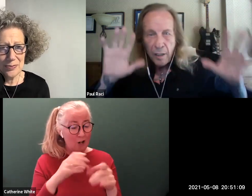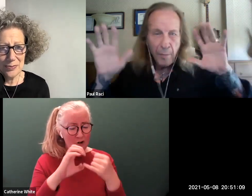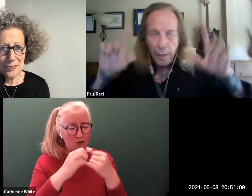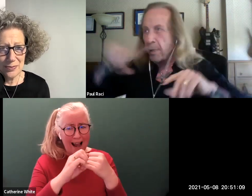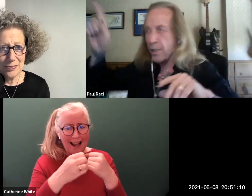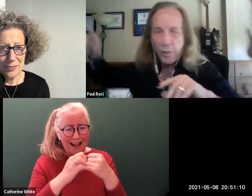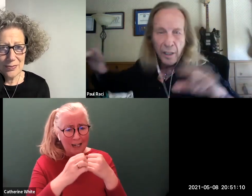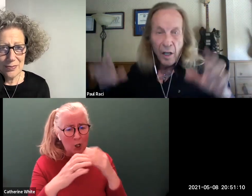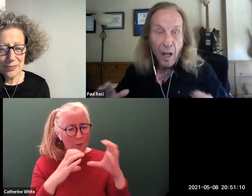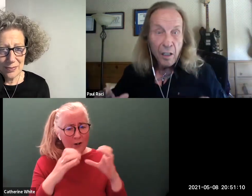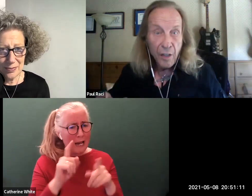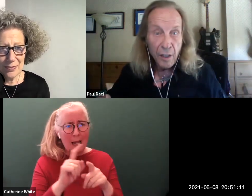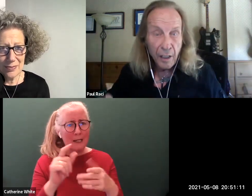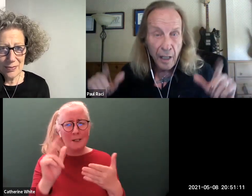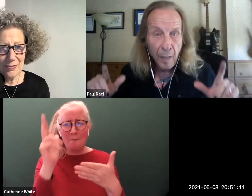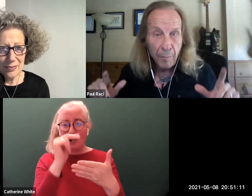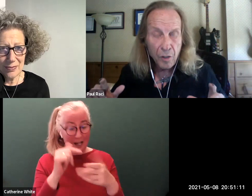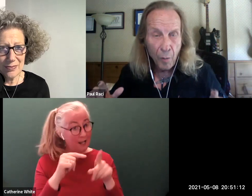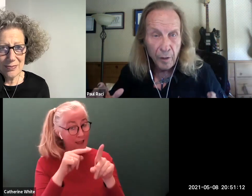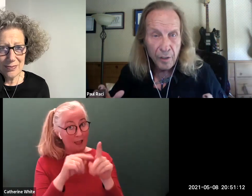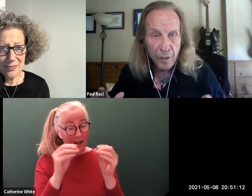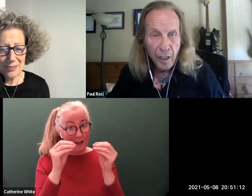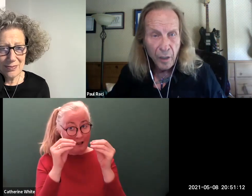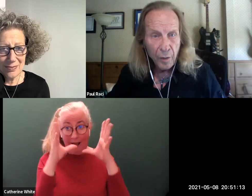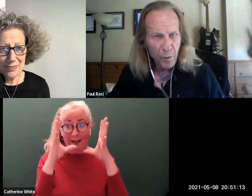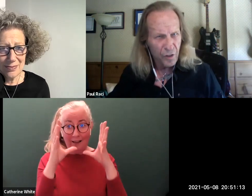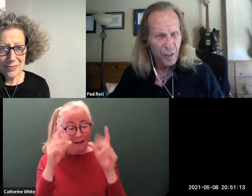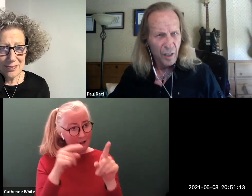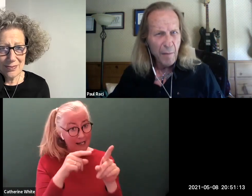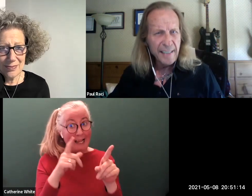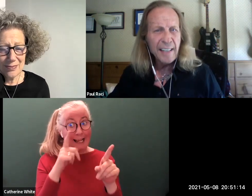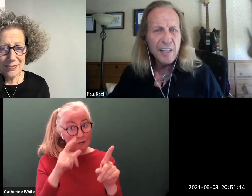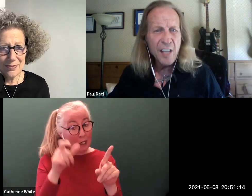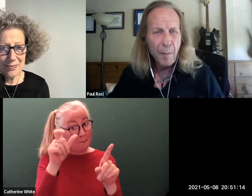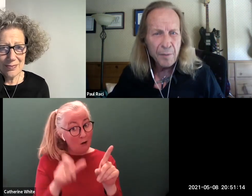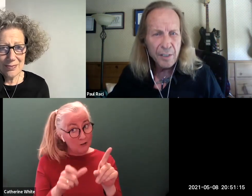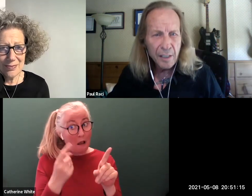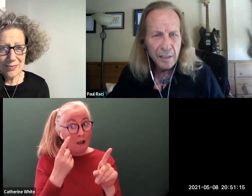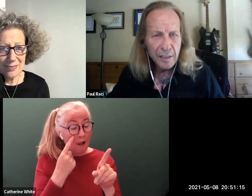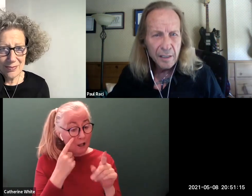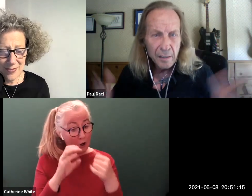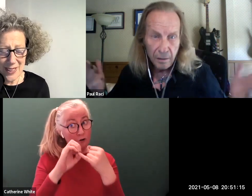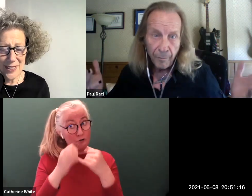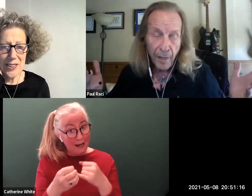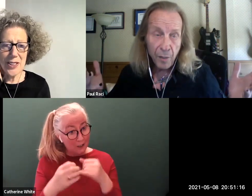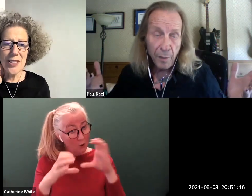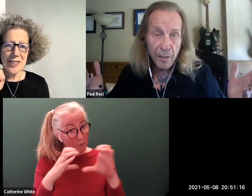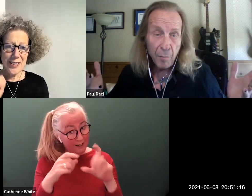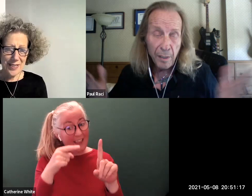somehow, make a picture in the air, they light up because, oh my goodness, a hearing person's making an attempt.